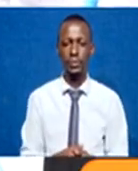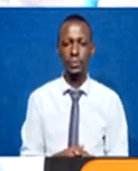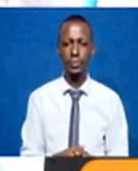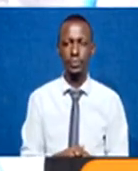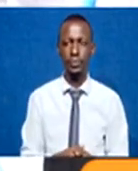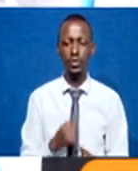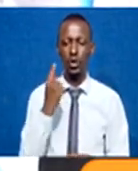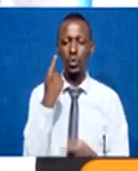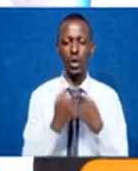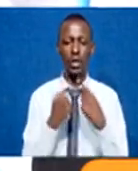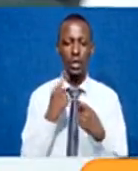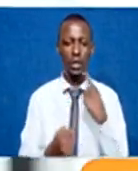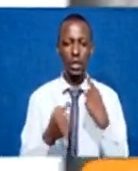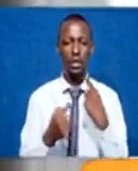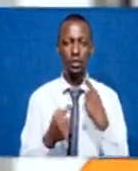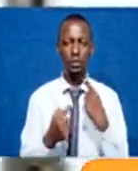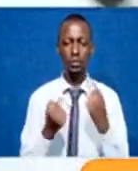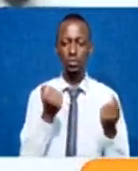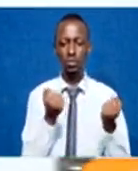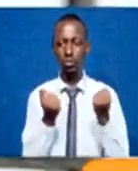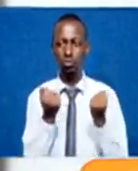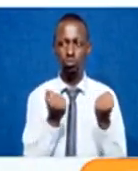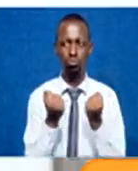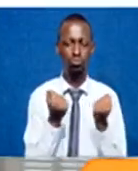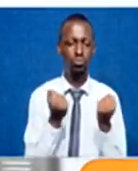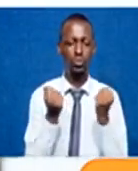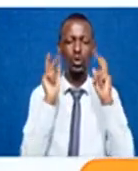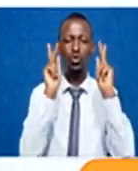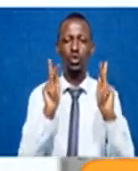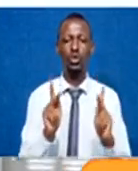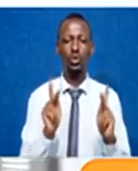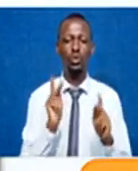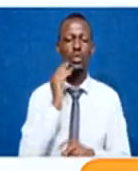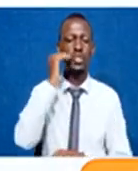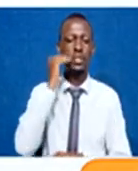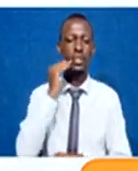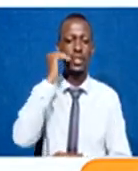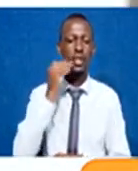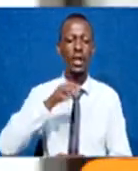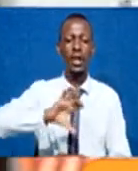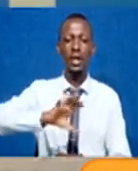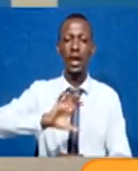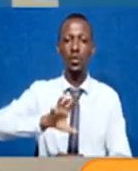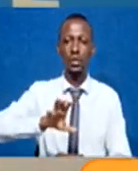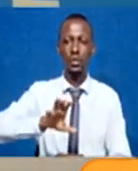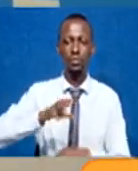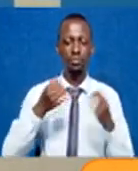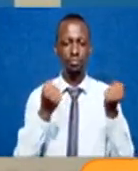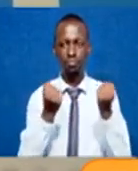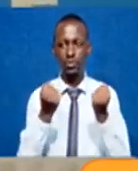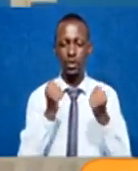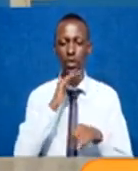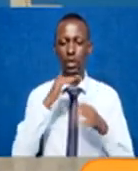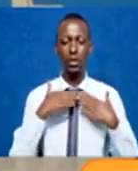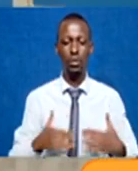1 year since the wheels first rolled traversing Kisumu and Siaya counties, this mobile mortuary was